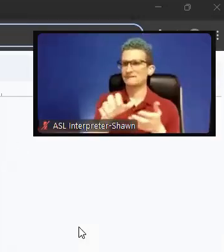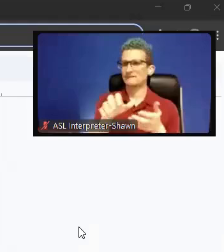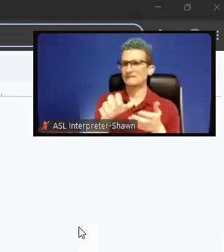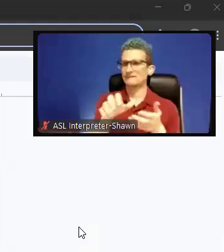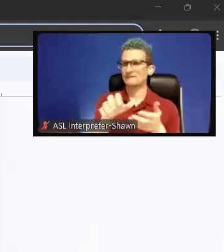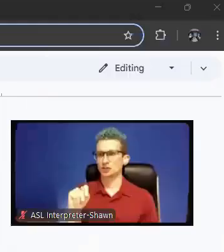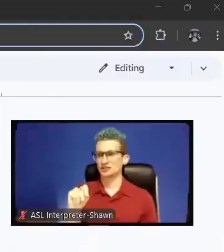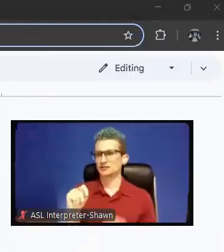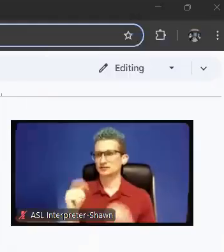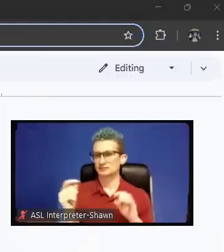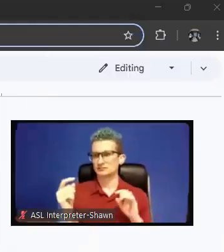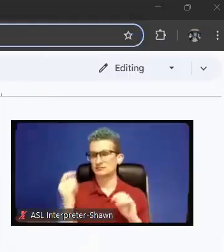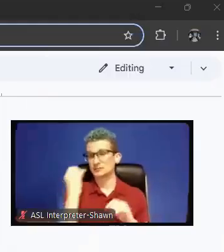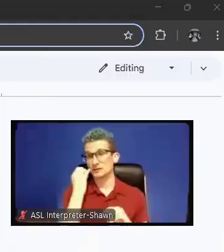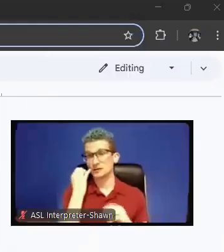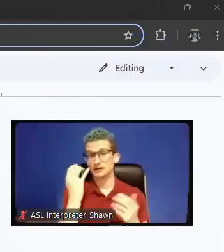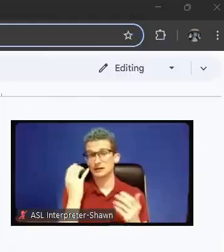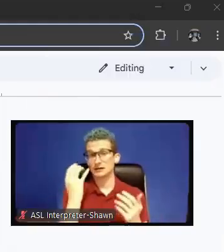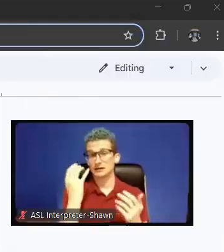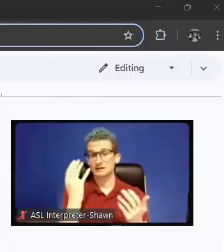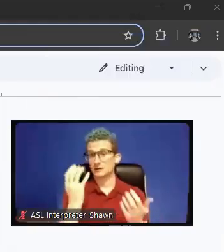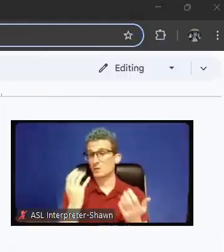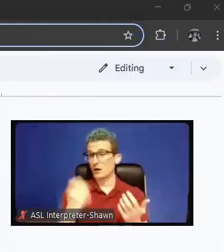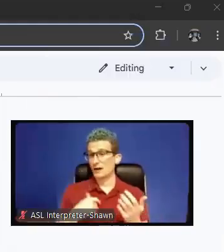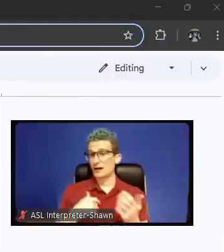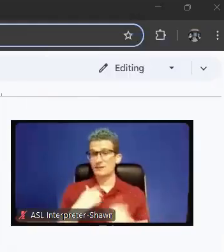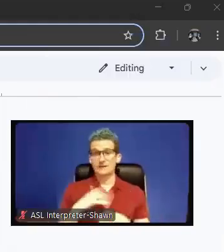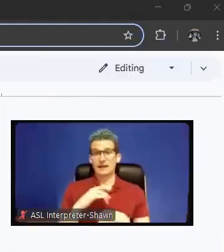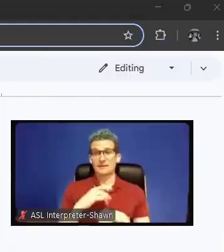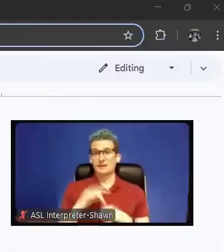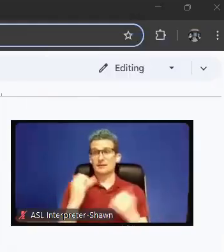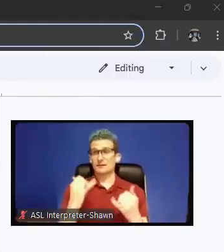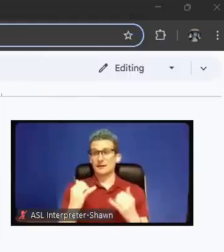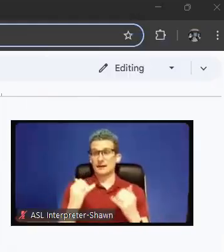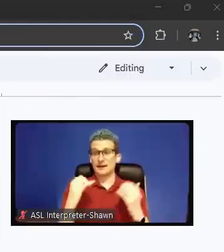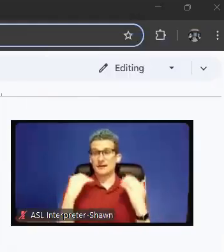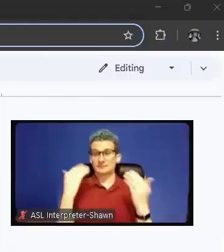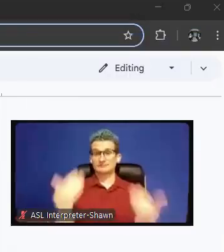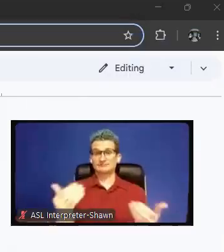can make myself available. All right, we're gonna move forward. Public comment.